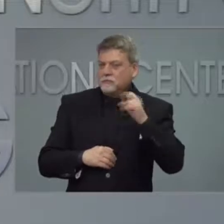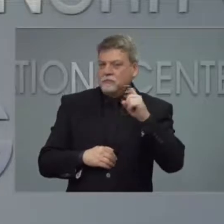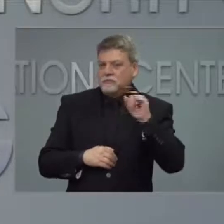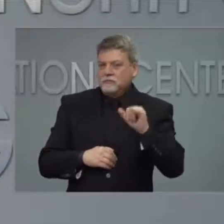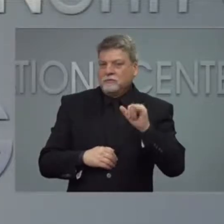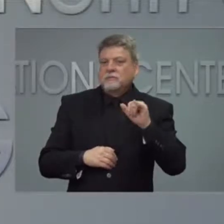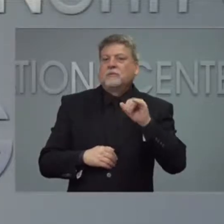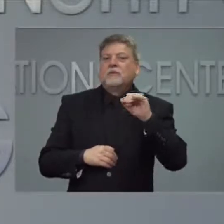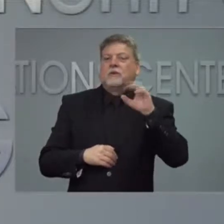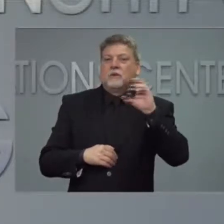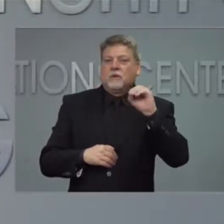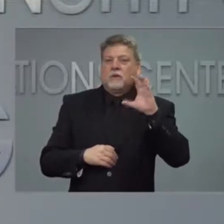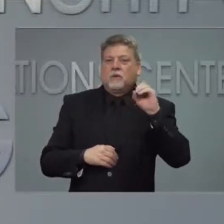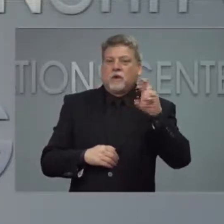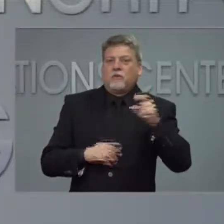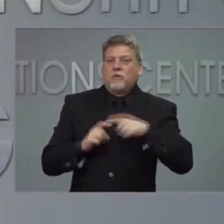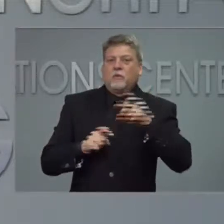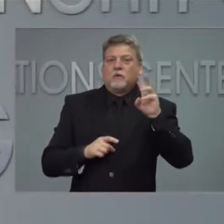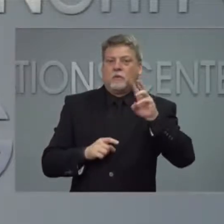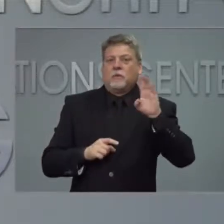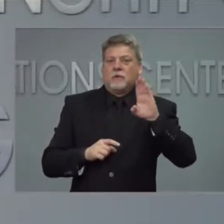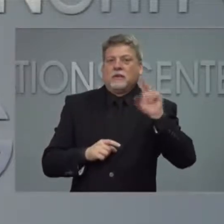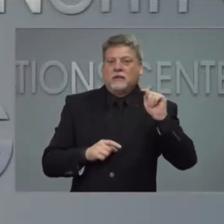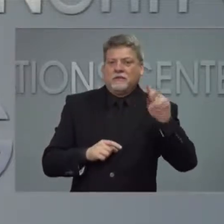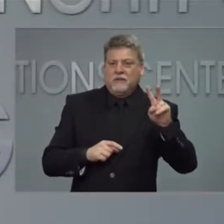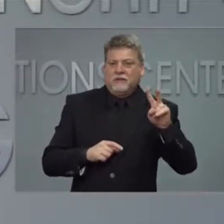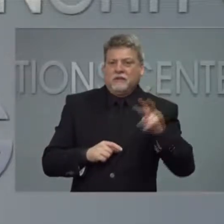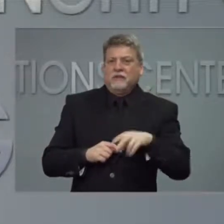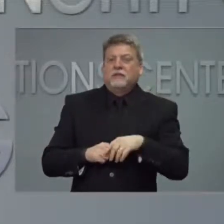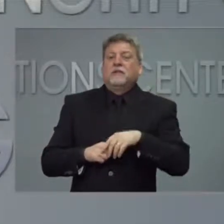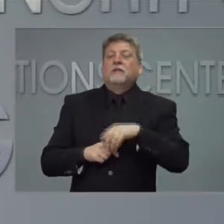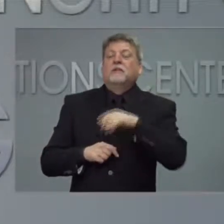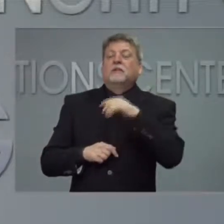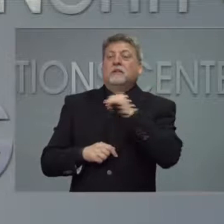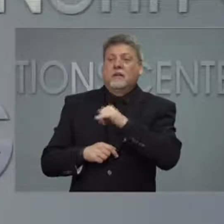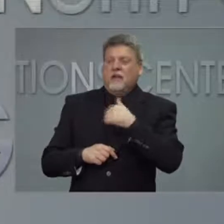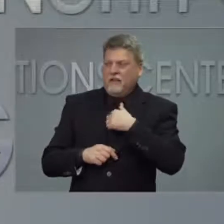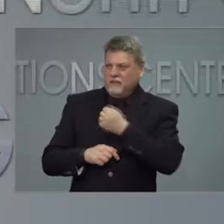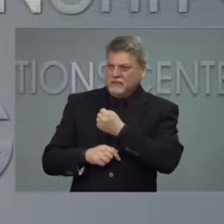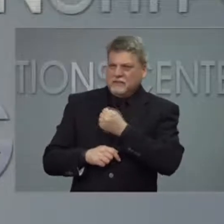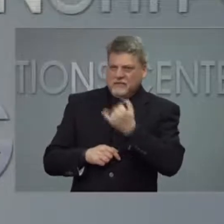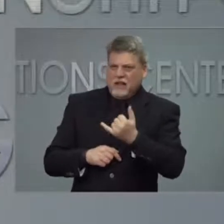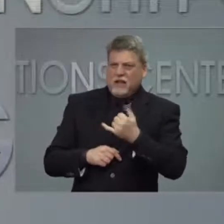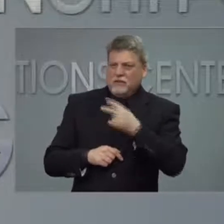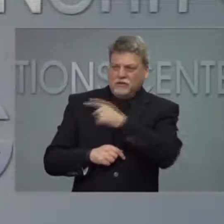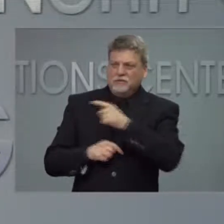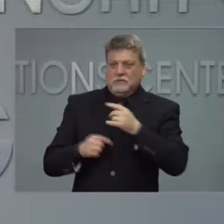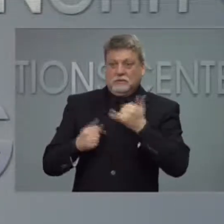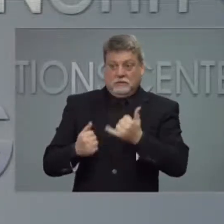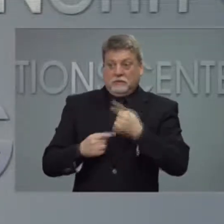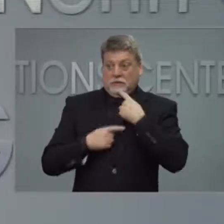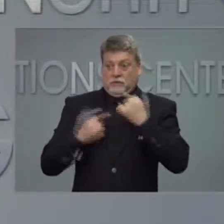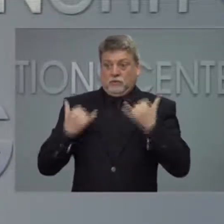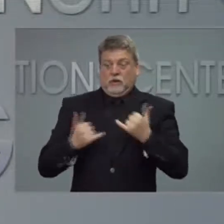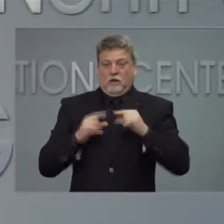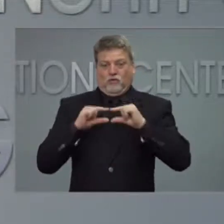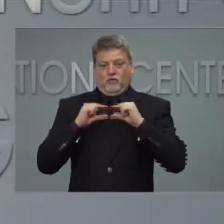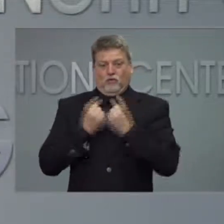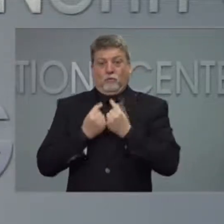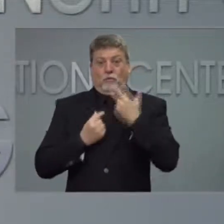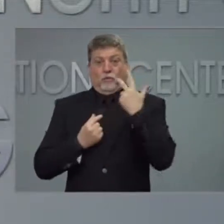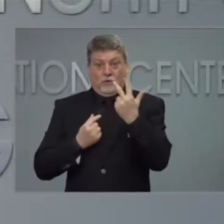from WBTV in Charlotte. Since Group 3 is now eligible, or at least a portion of Group 3 is now eligible to get